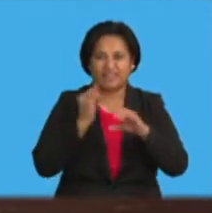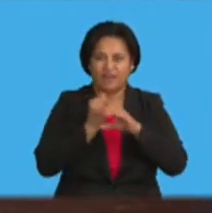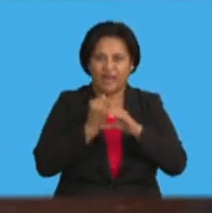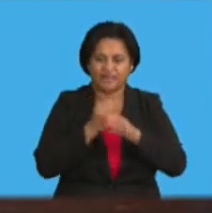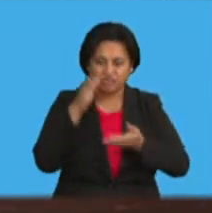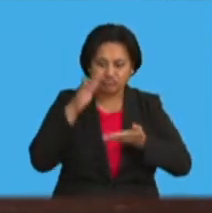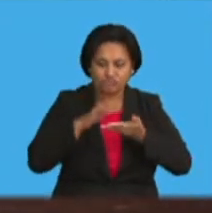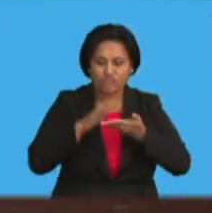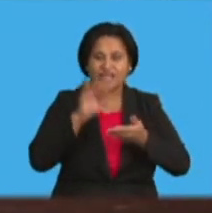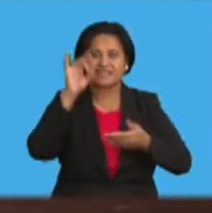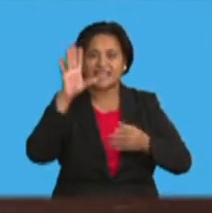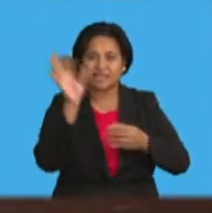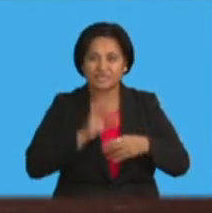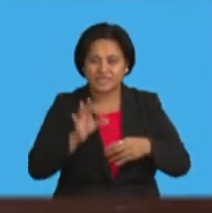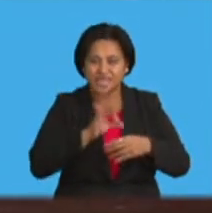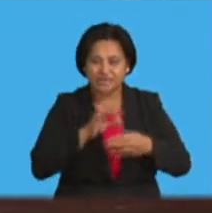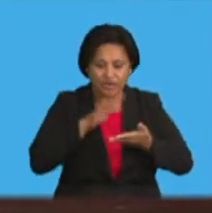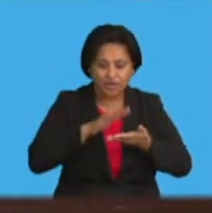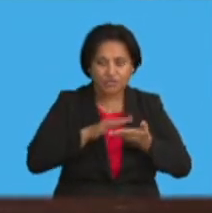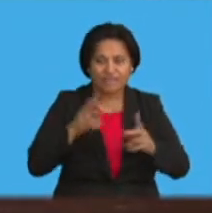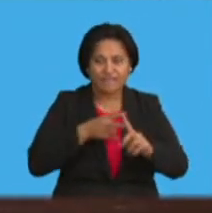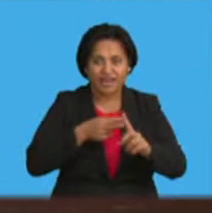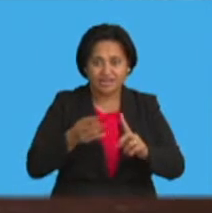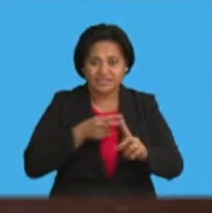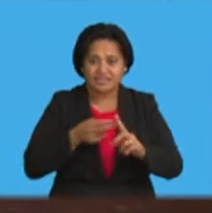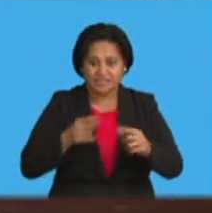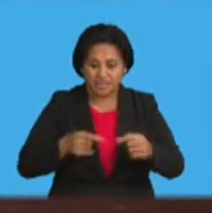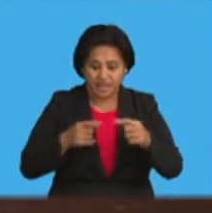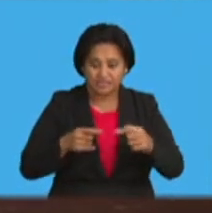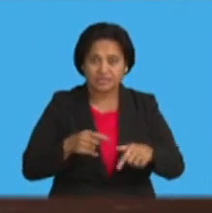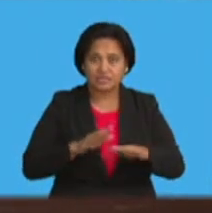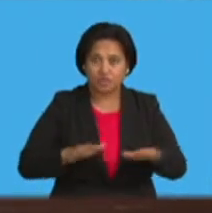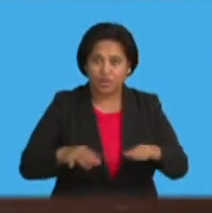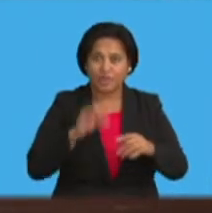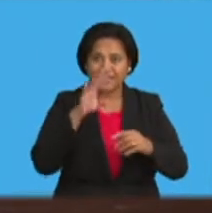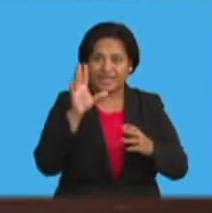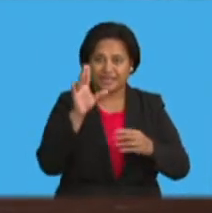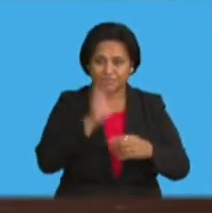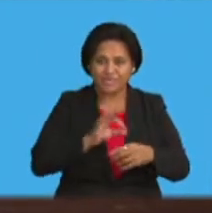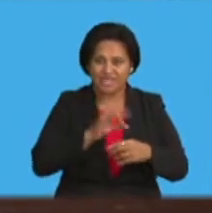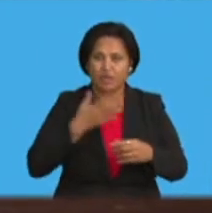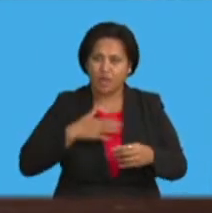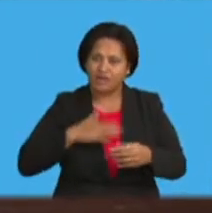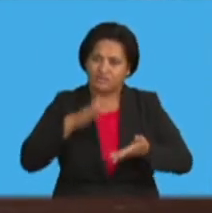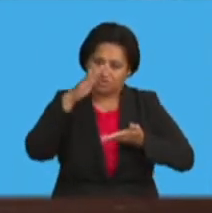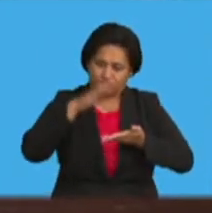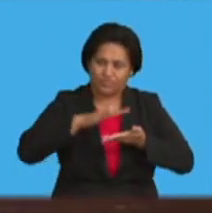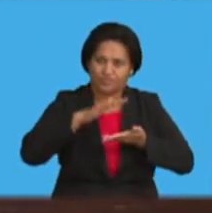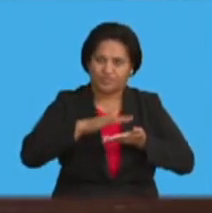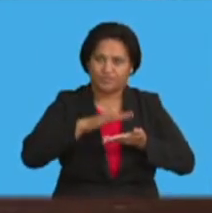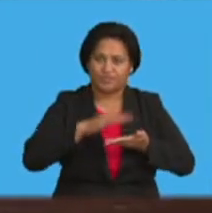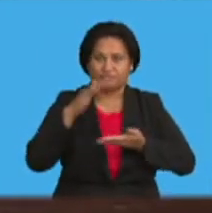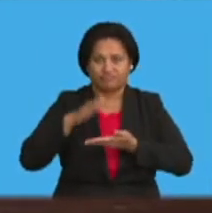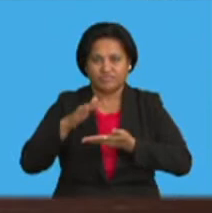10%, reducing violence against children by 10%. There exists, Madam Speaker, a memorandum